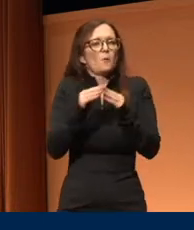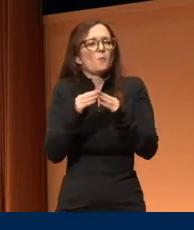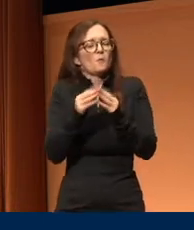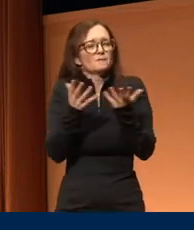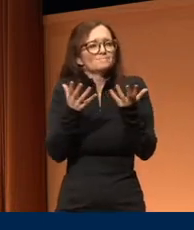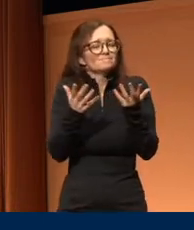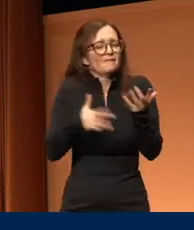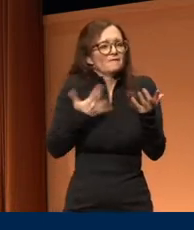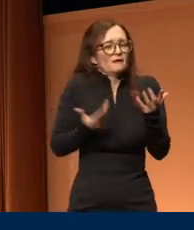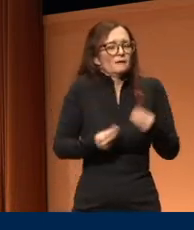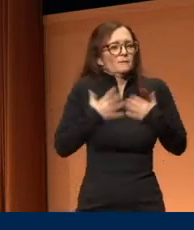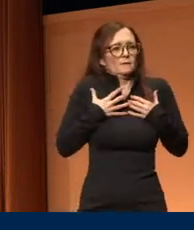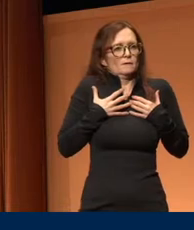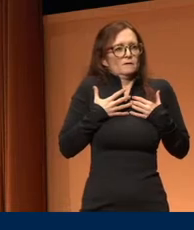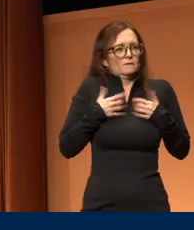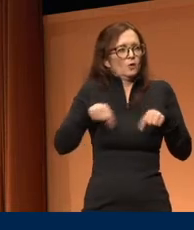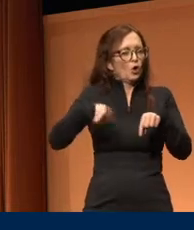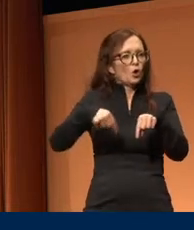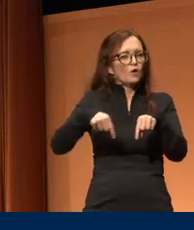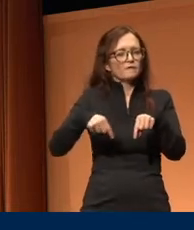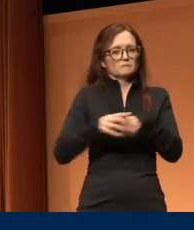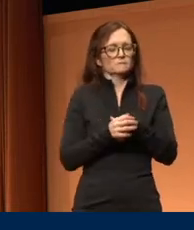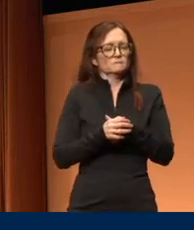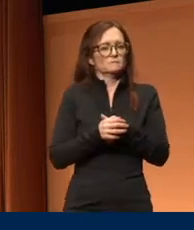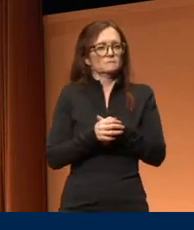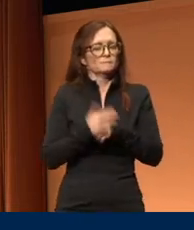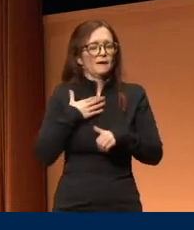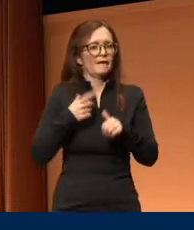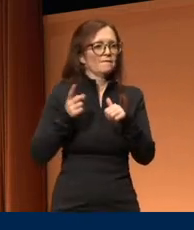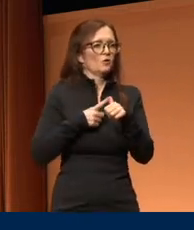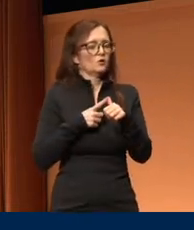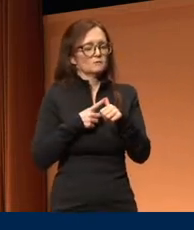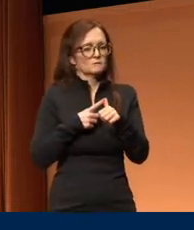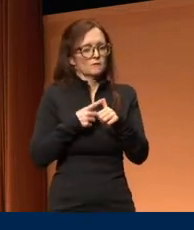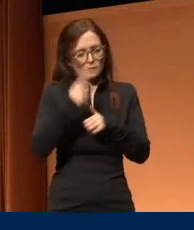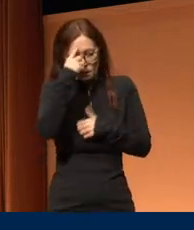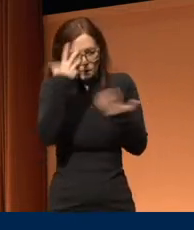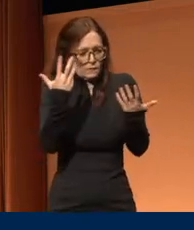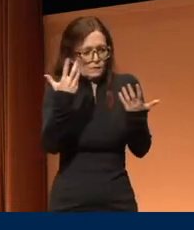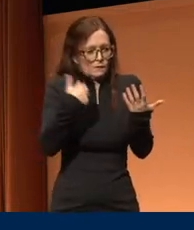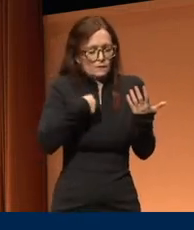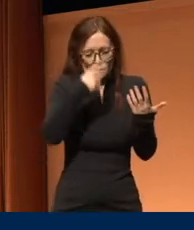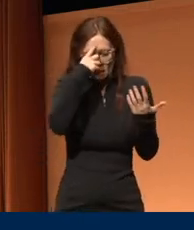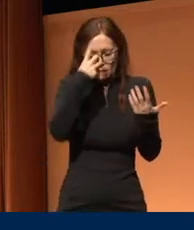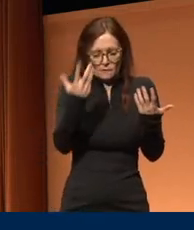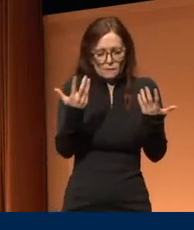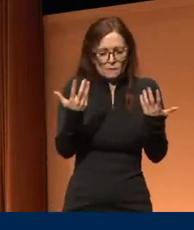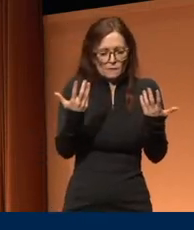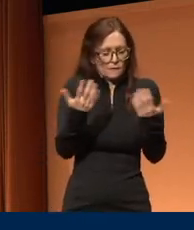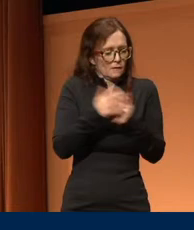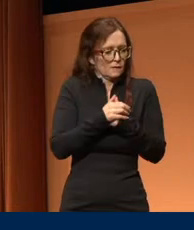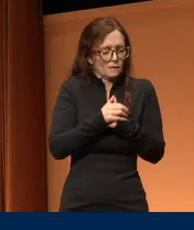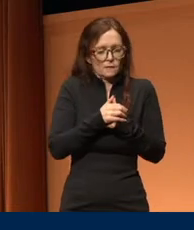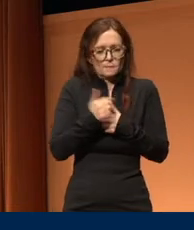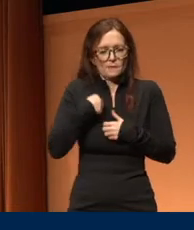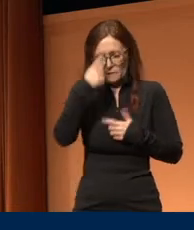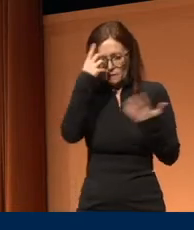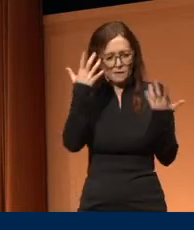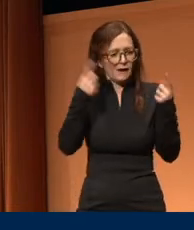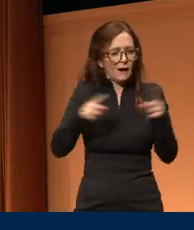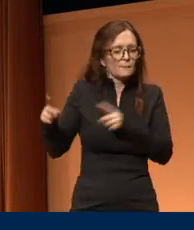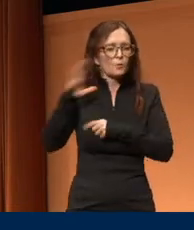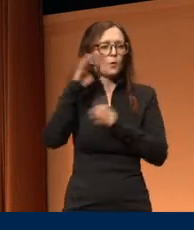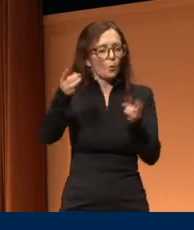sensation, panic. My first thought was, I'm going to throw him out the window. My thoughts were out of